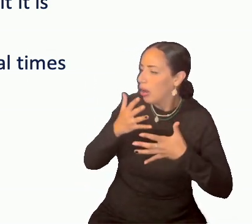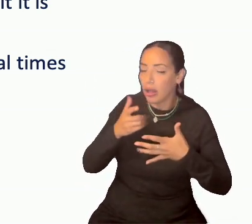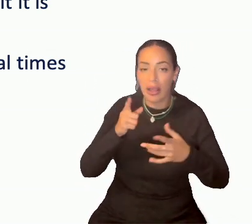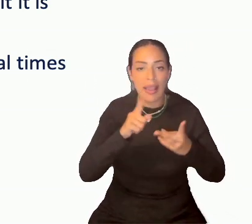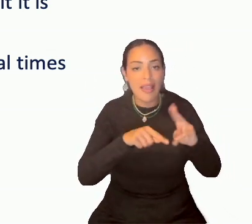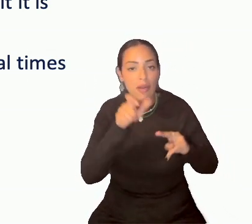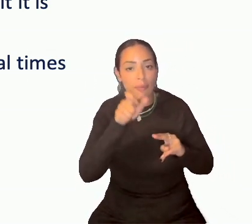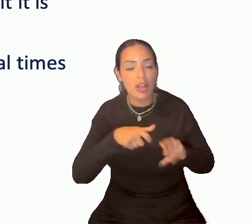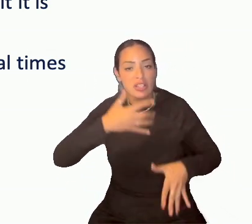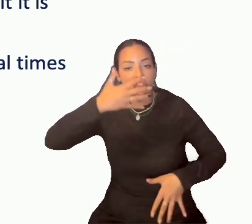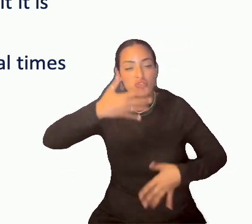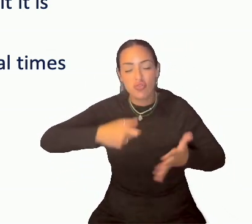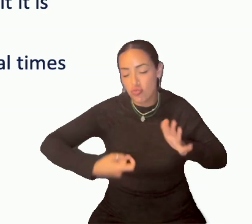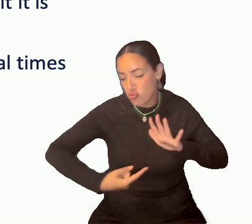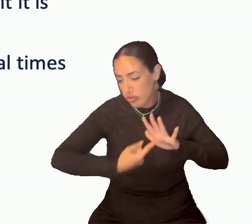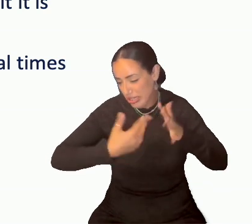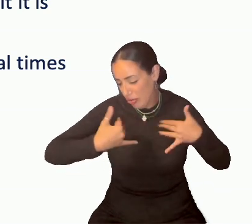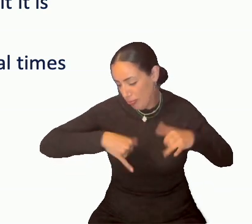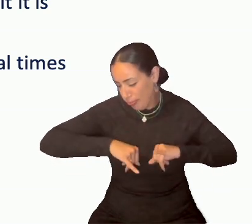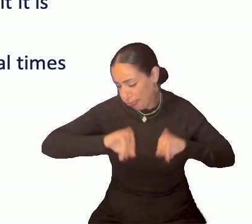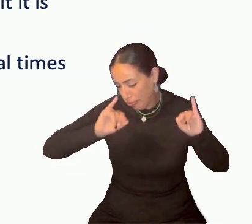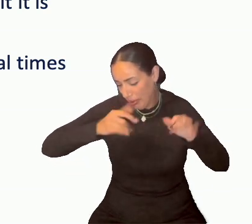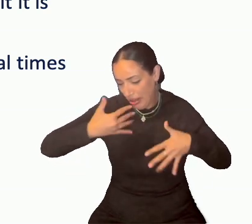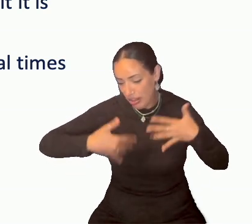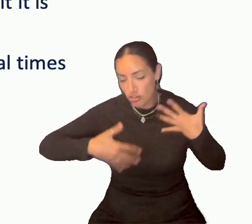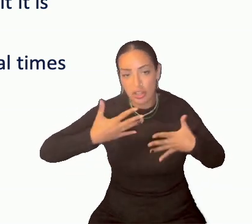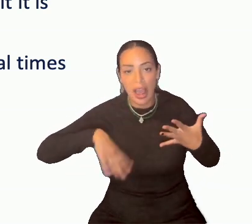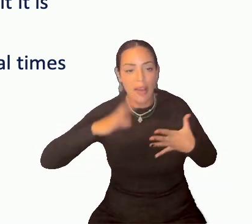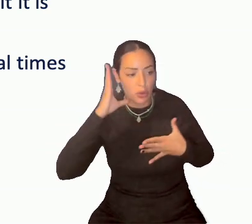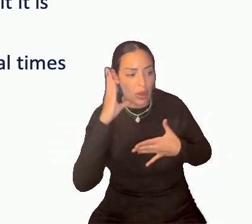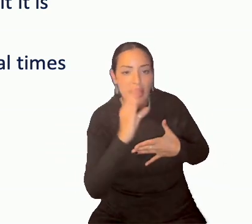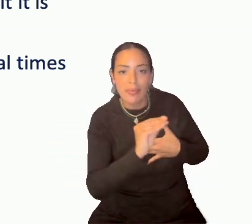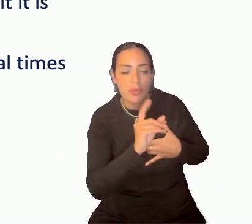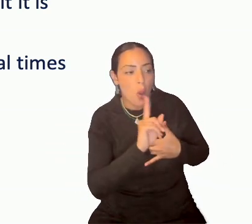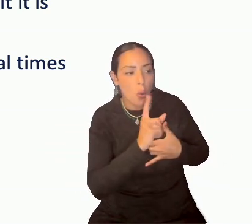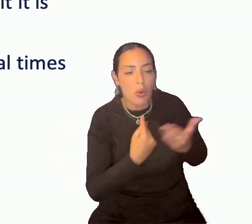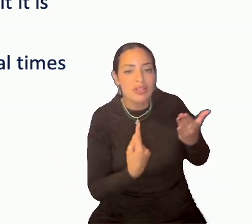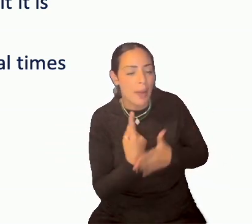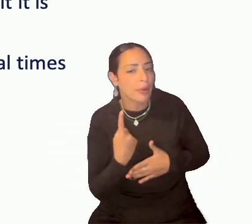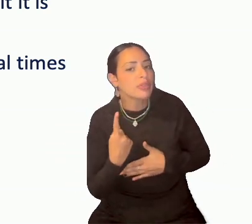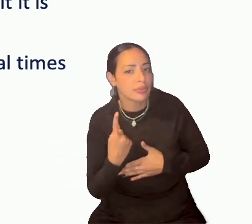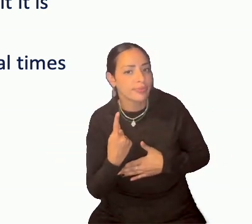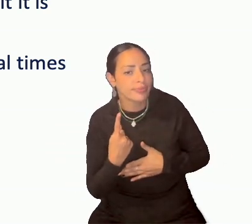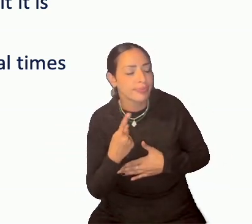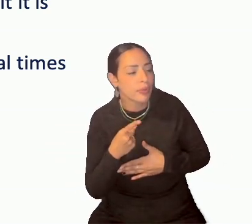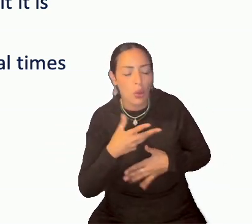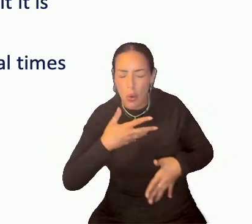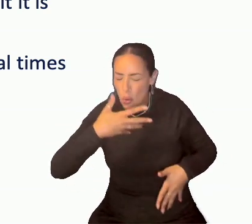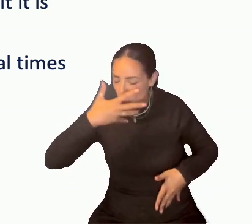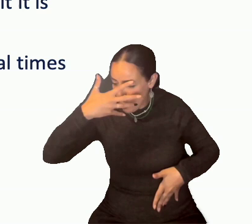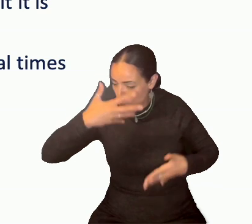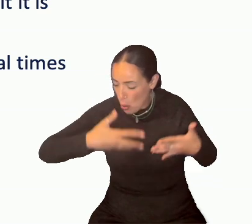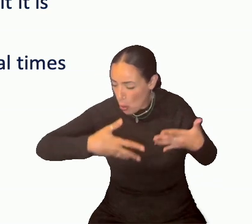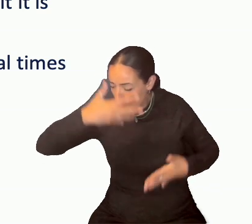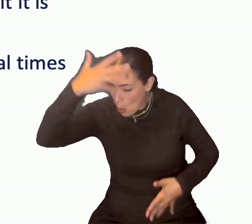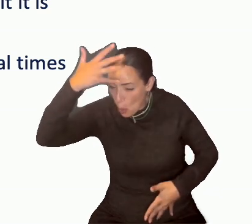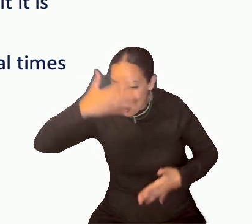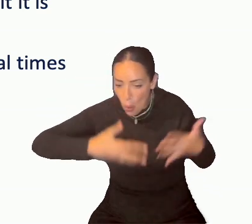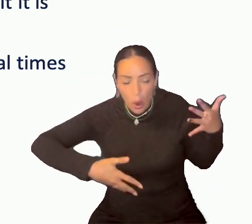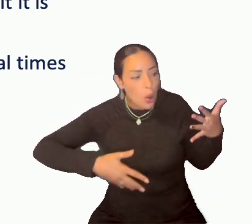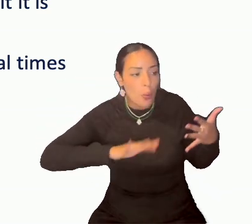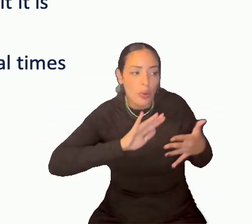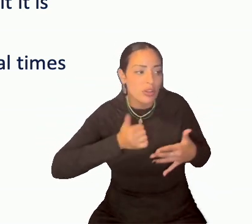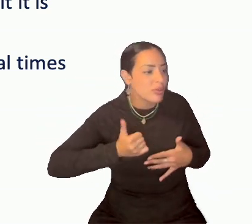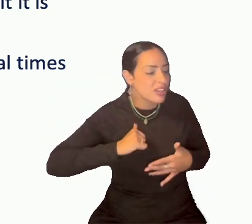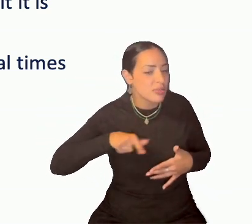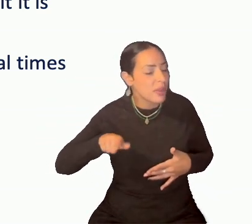someone is critically injured, it is equally important to give them a prognosis if you can. For example, they are in a critical condition and not